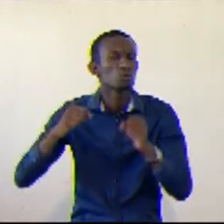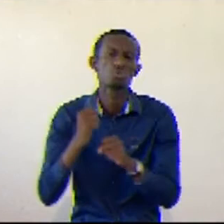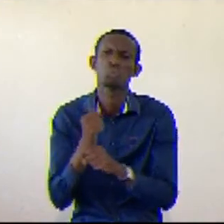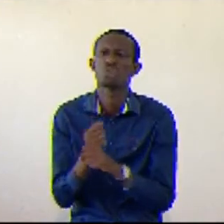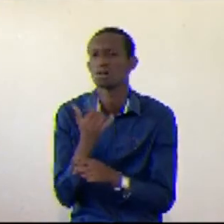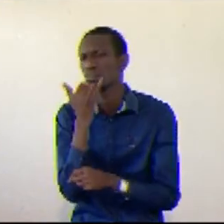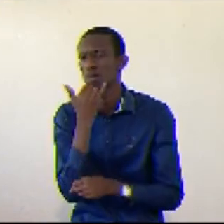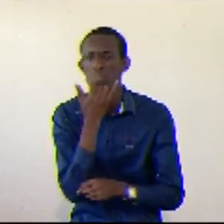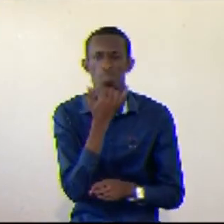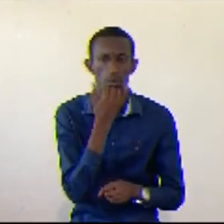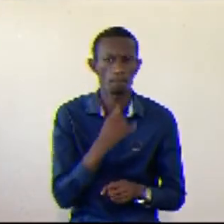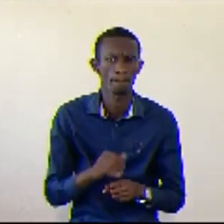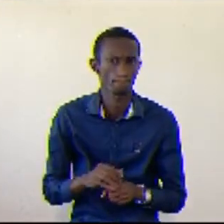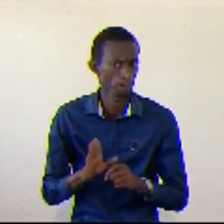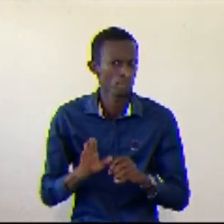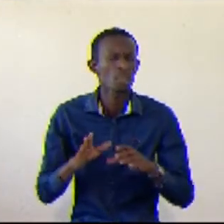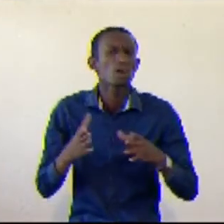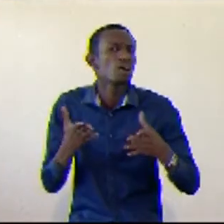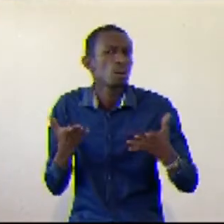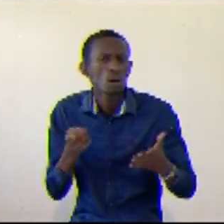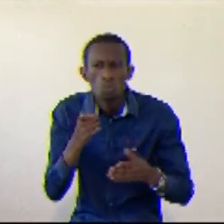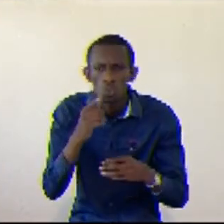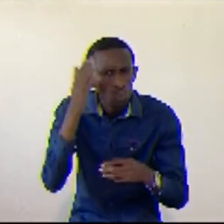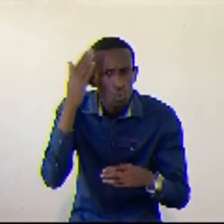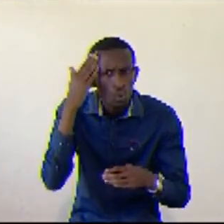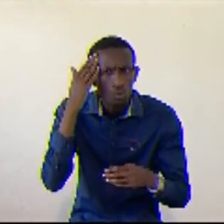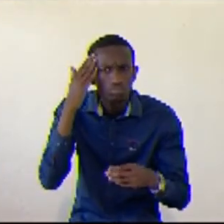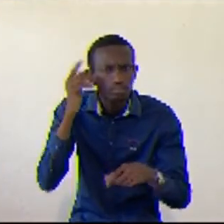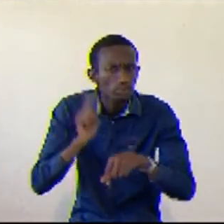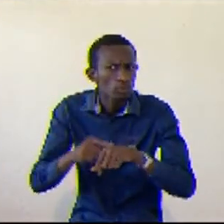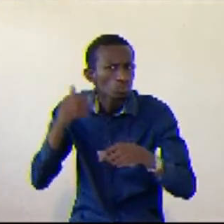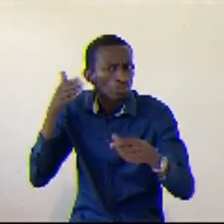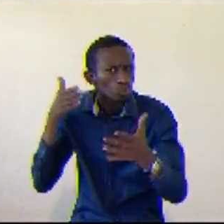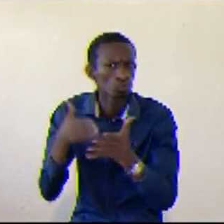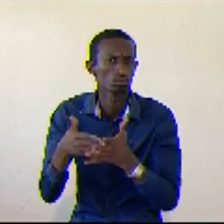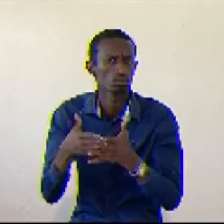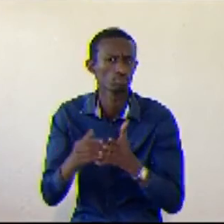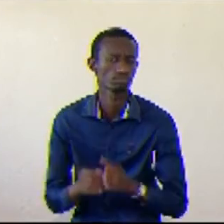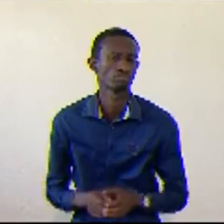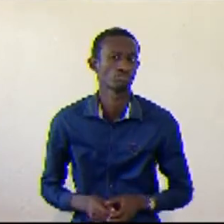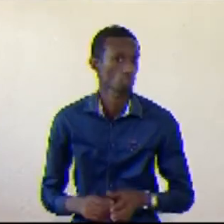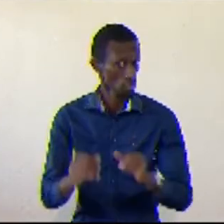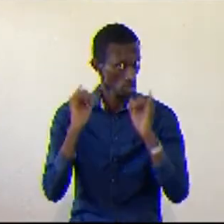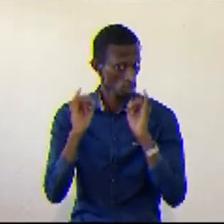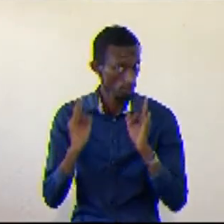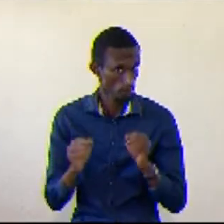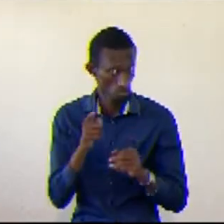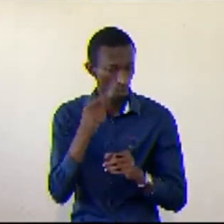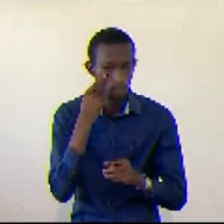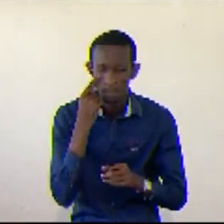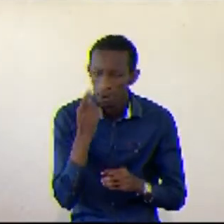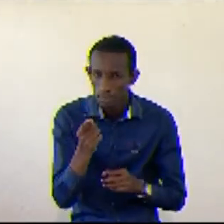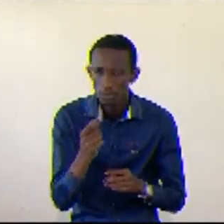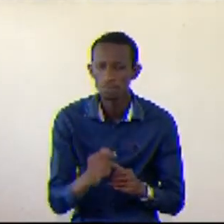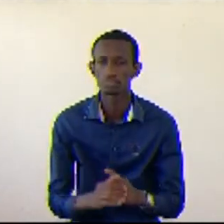how will you know if you have to stop? In case you get